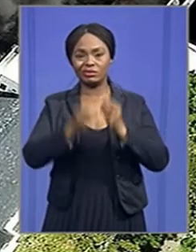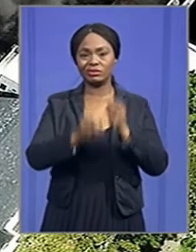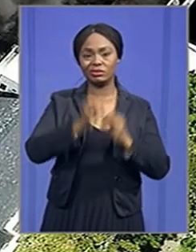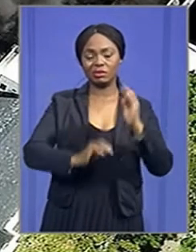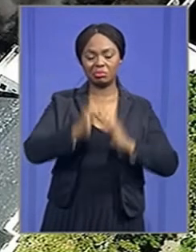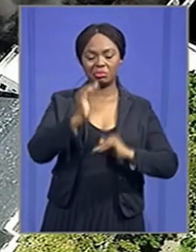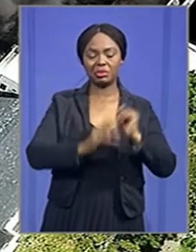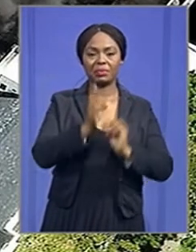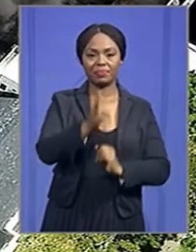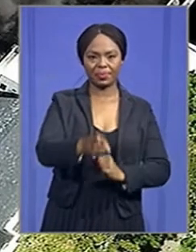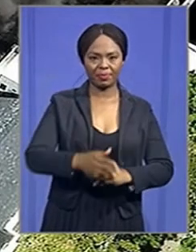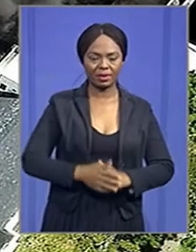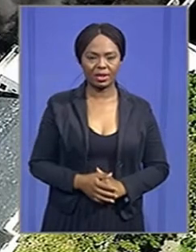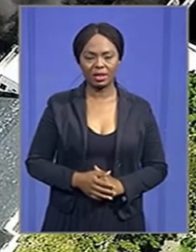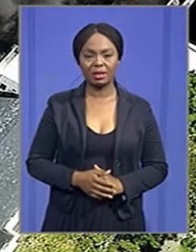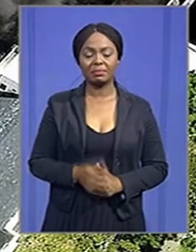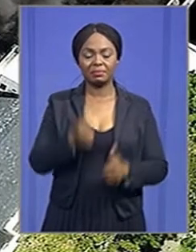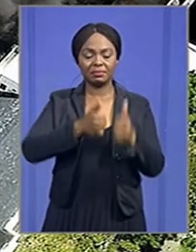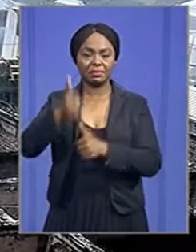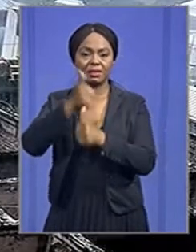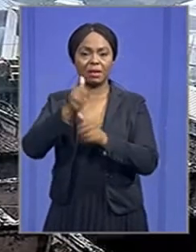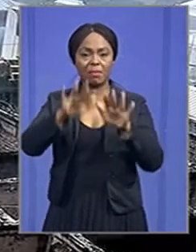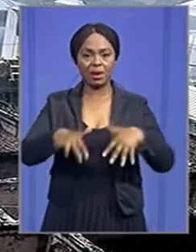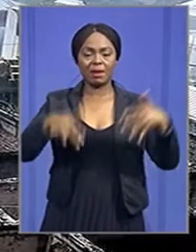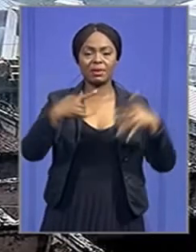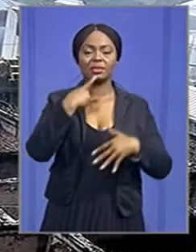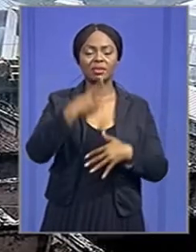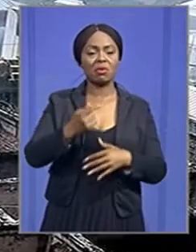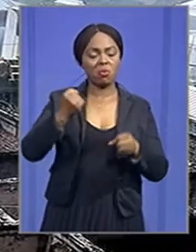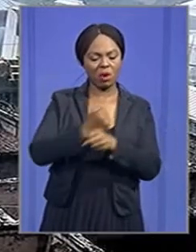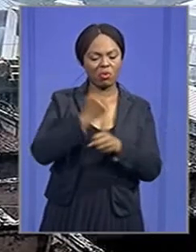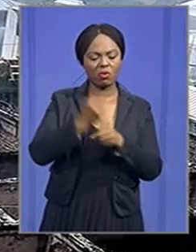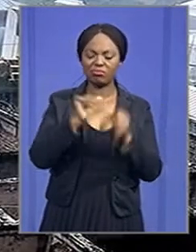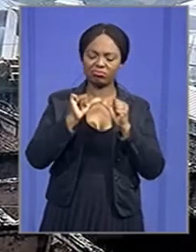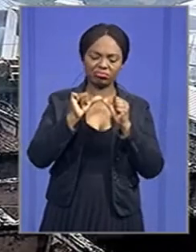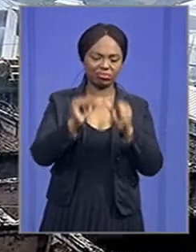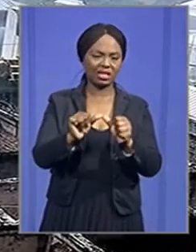palamente ba na le kholofelo ya gore mošomo wa bona o tla tšwela pele bjale ka mehleng.